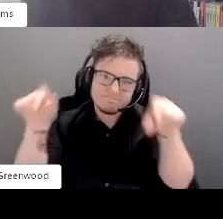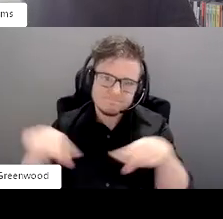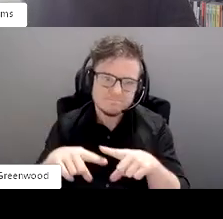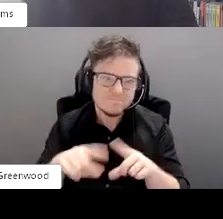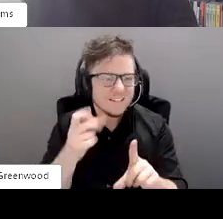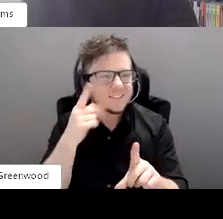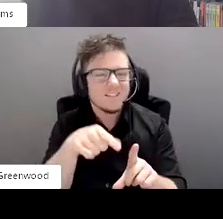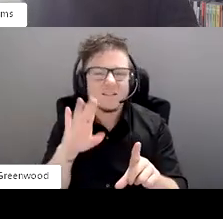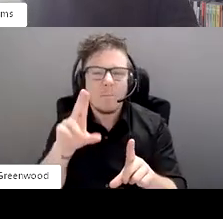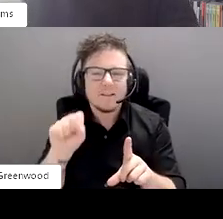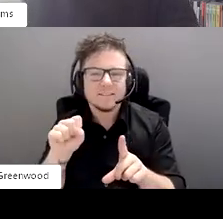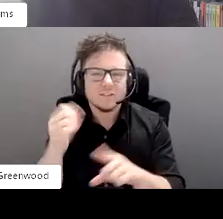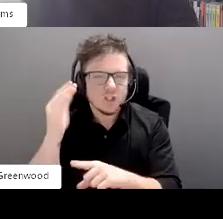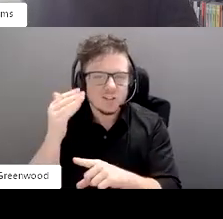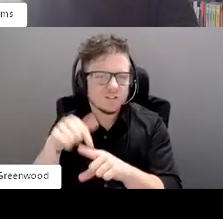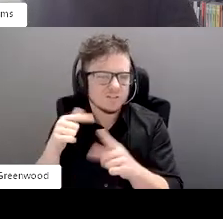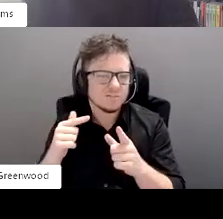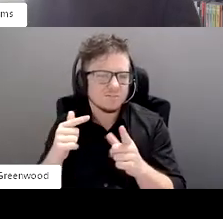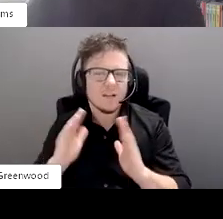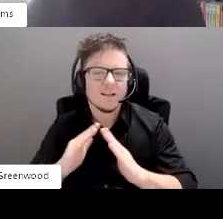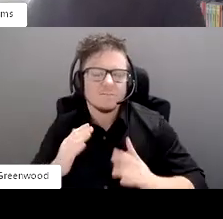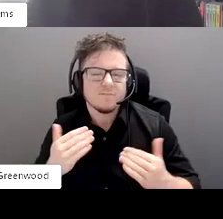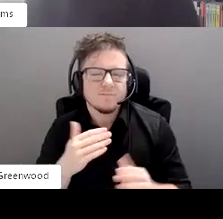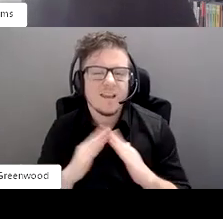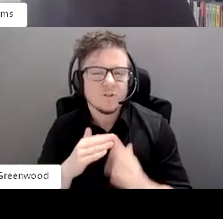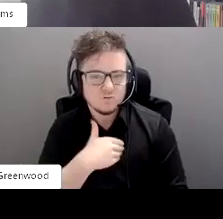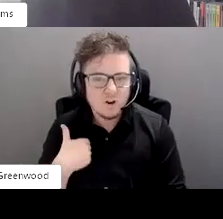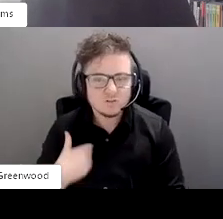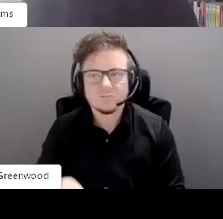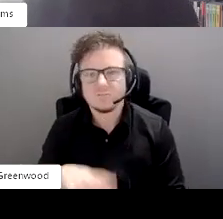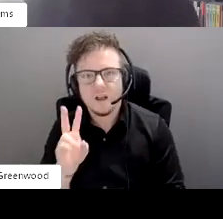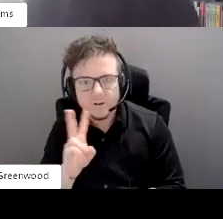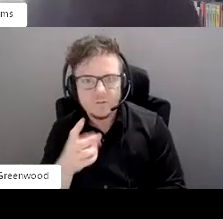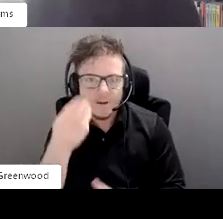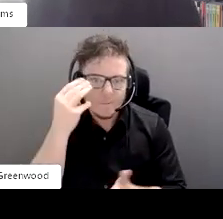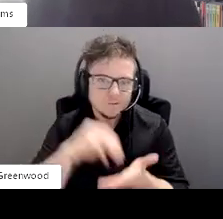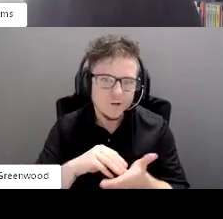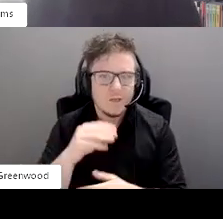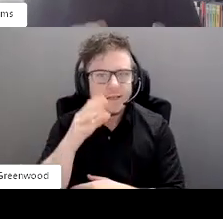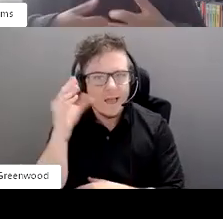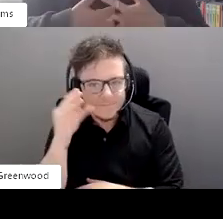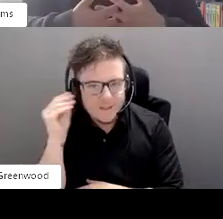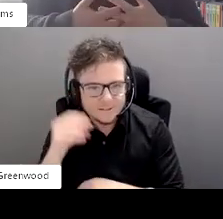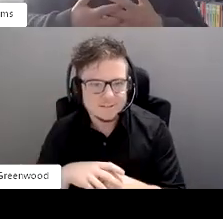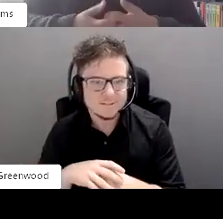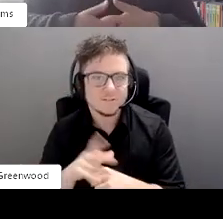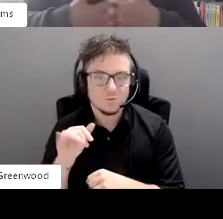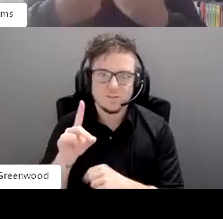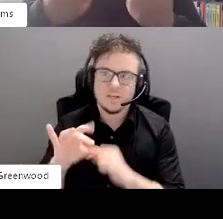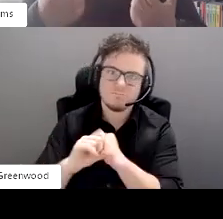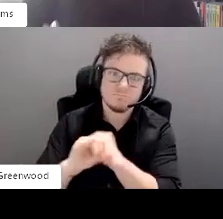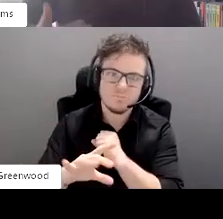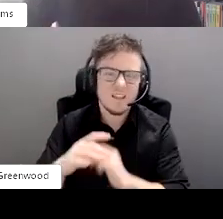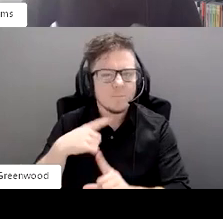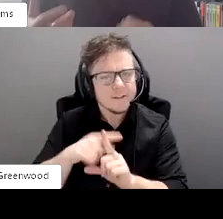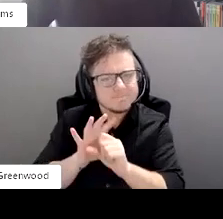shelter ad in downtown Toronto. We also had cities like Vancouver and Montreal and Halifax. And we also made sure that we promoted